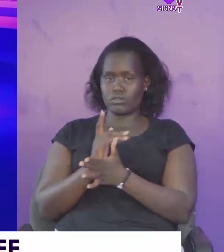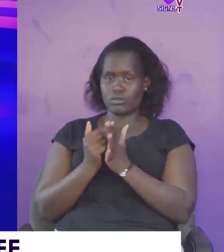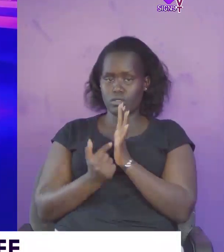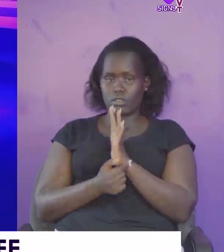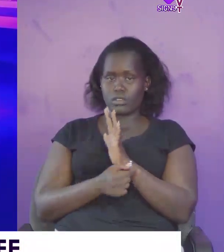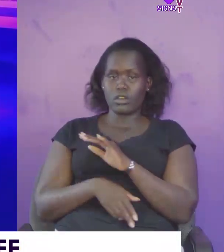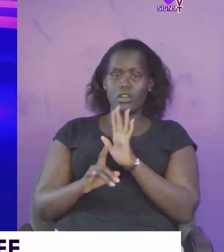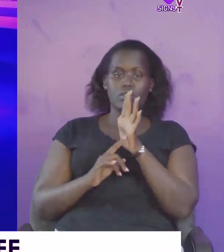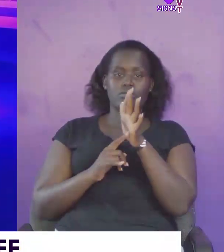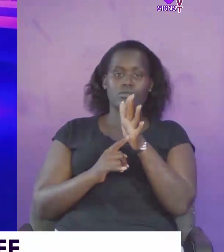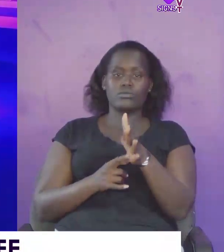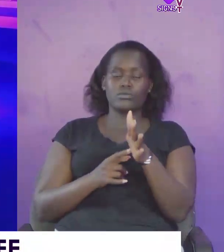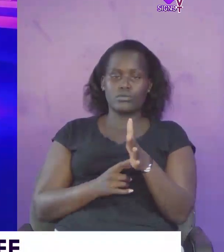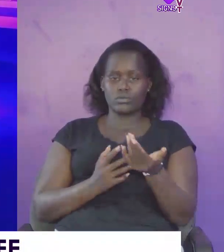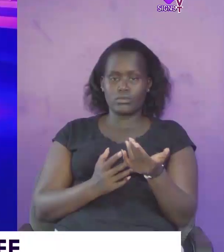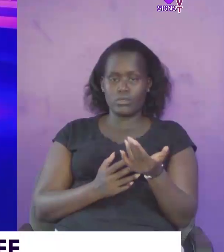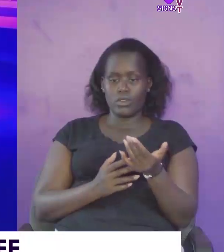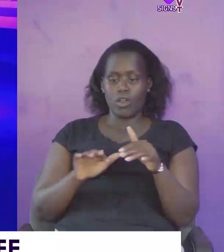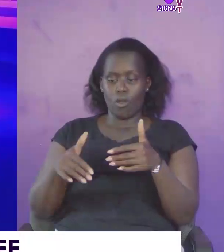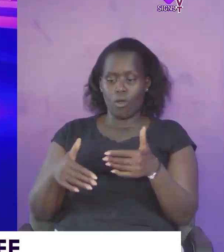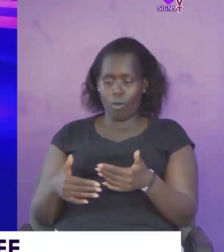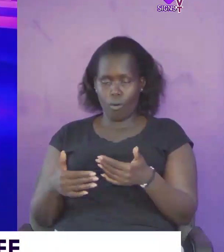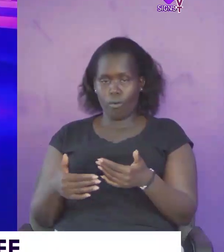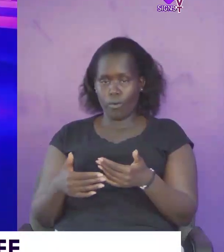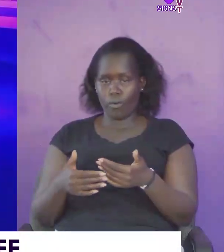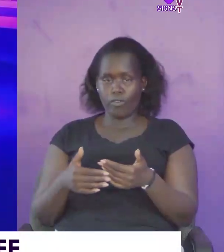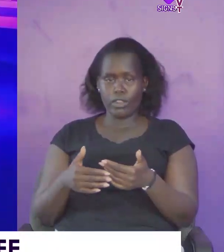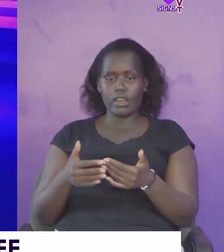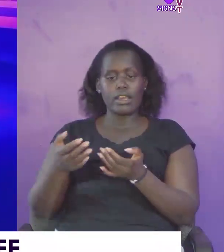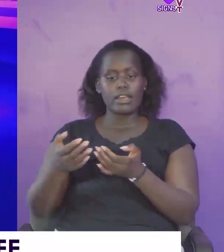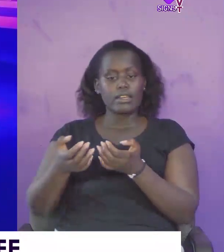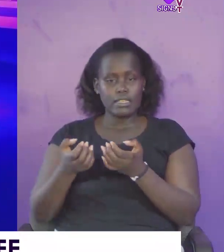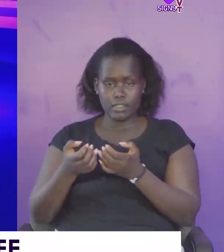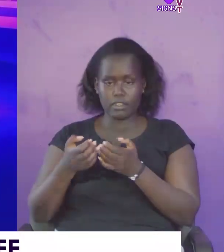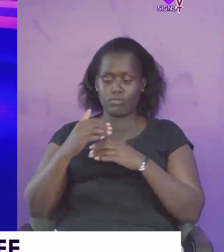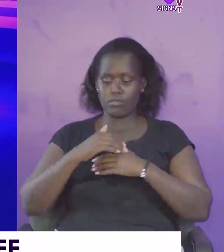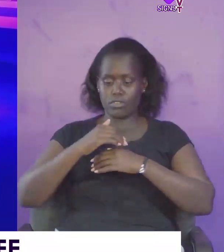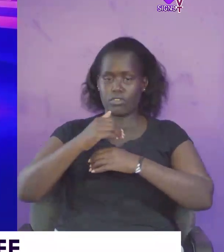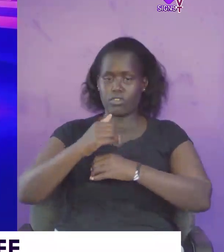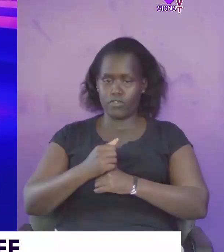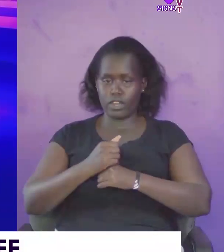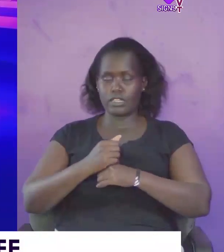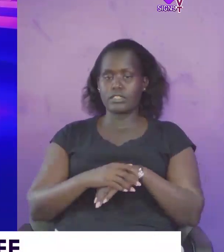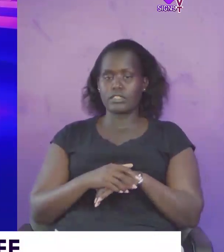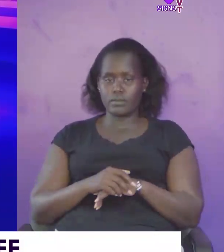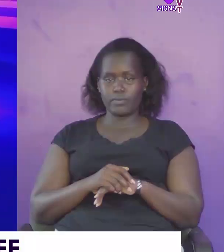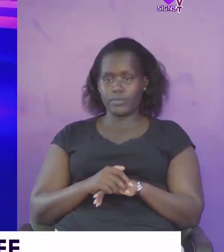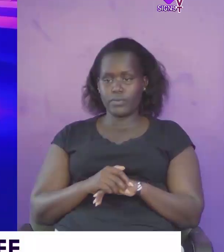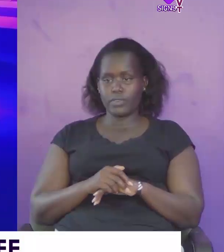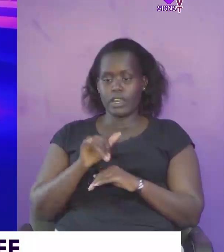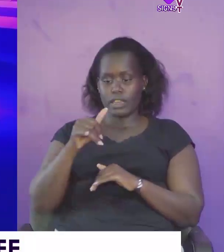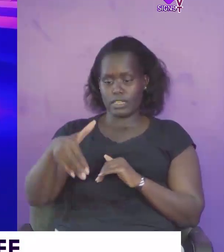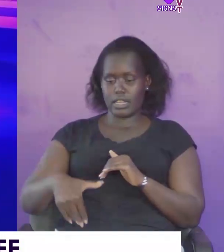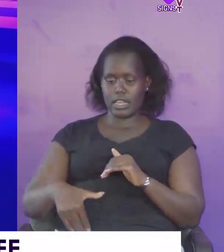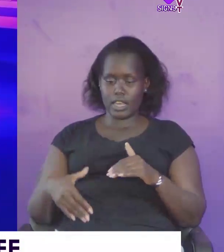real expression. Okay. Or a reflection of the agility, of the confidence, the courage that the young people of